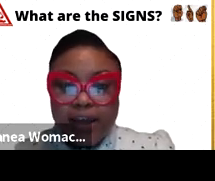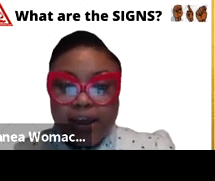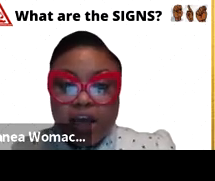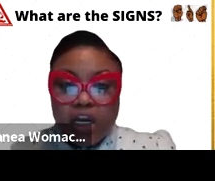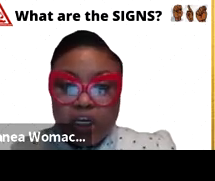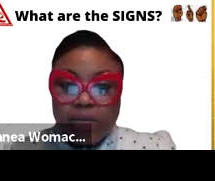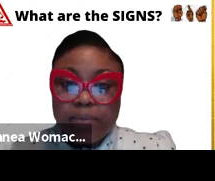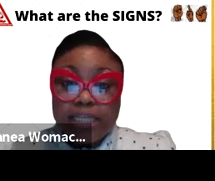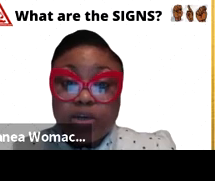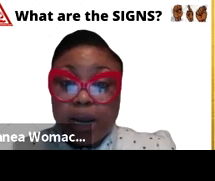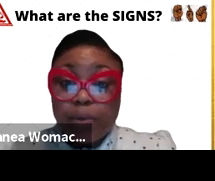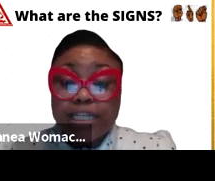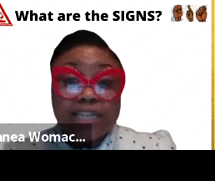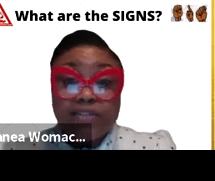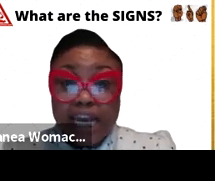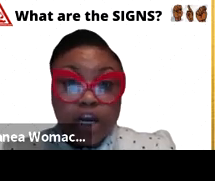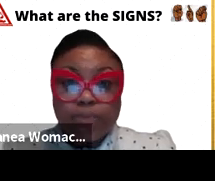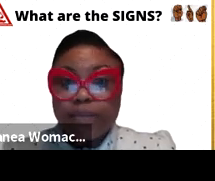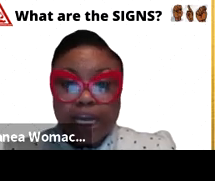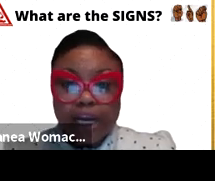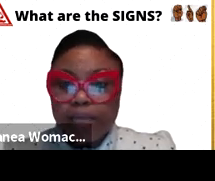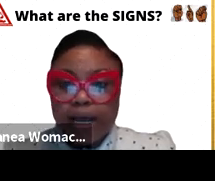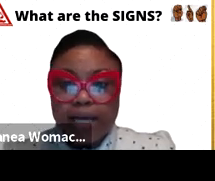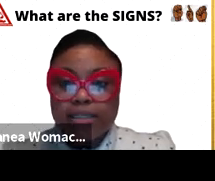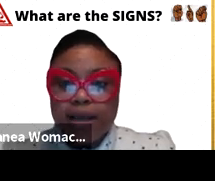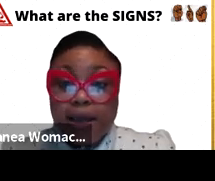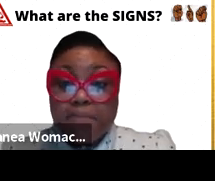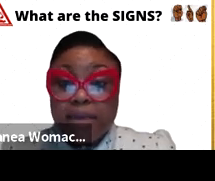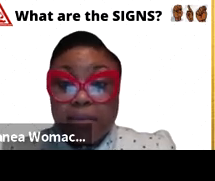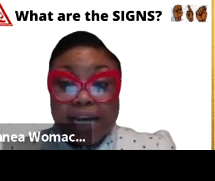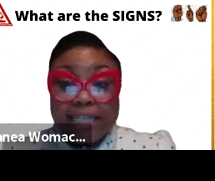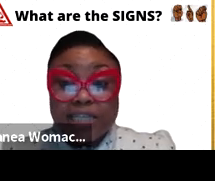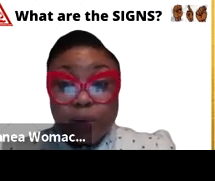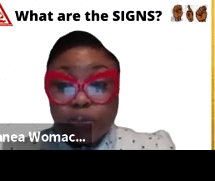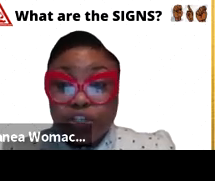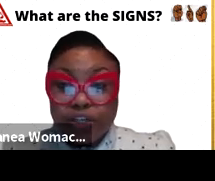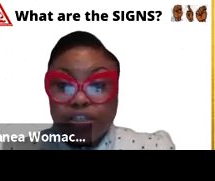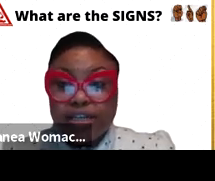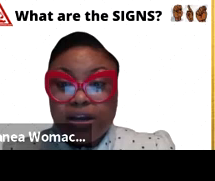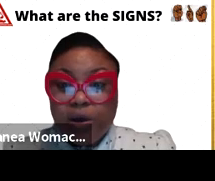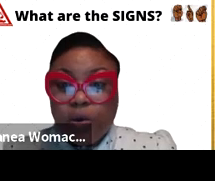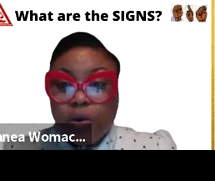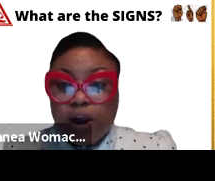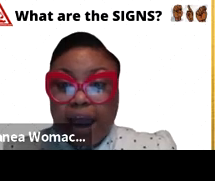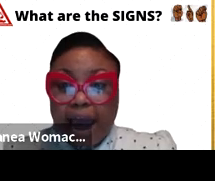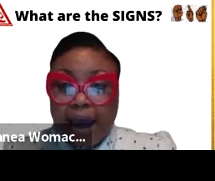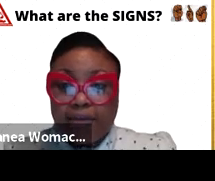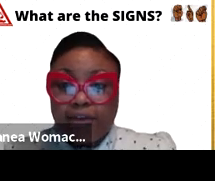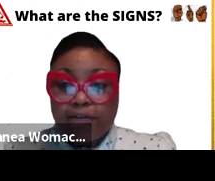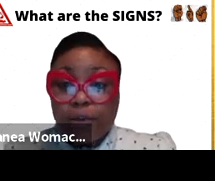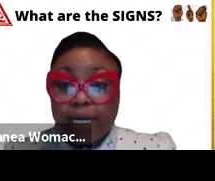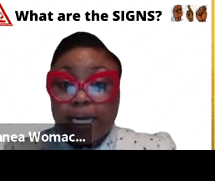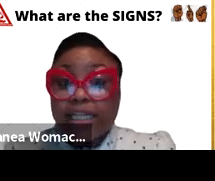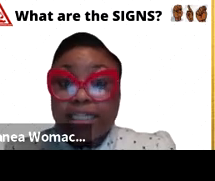loss could be to wear protective gear, earplugs, minimize exposures, or